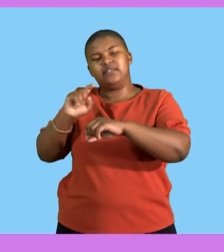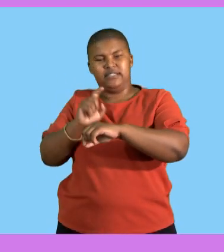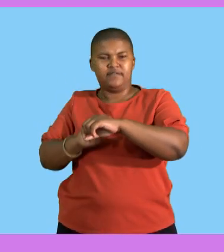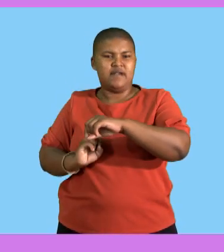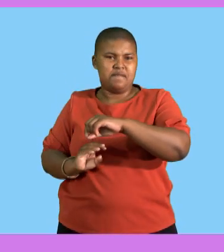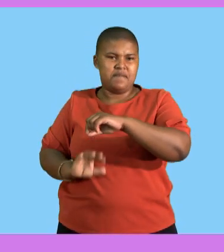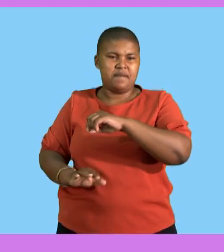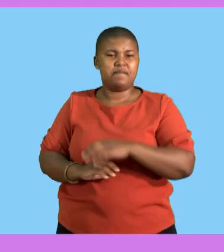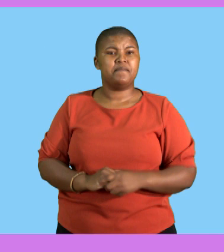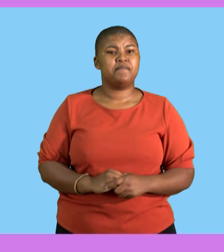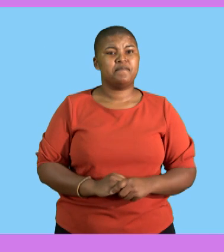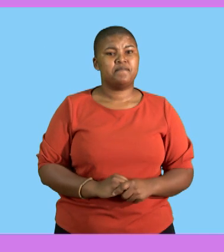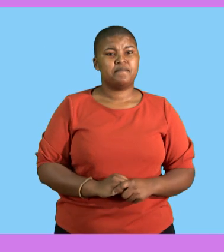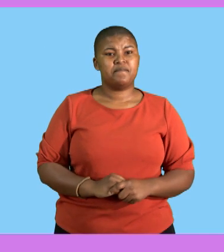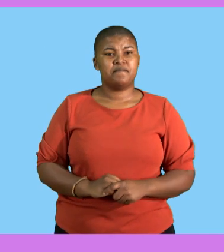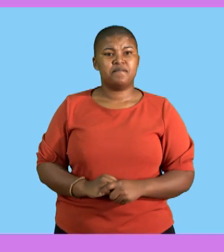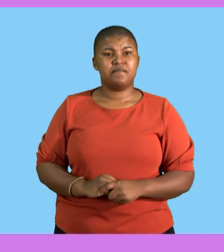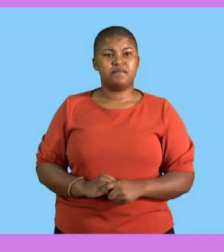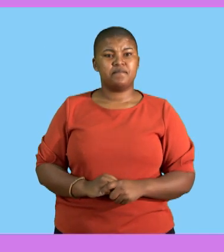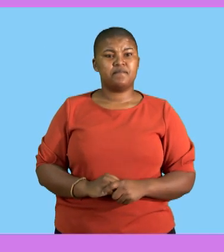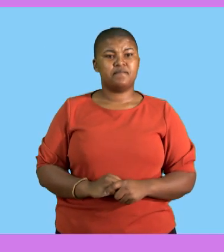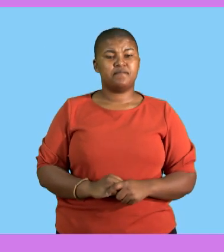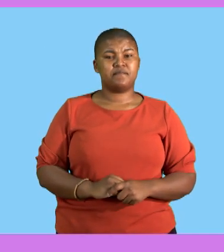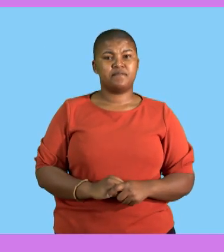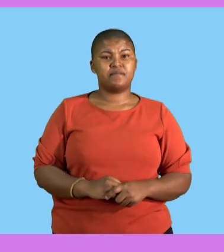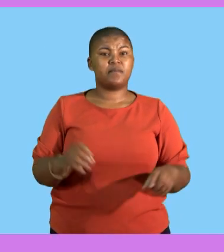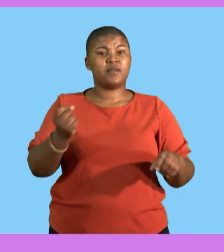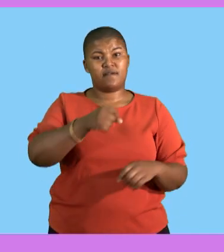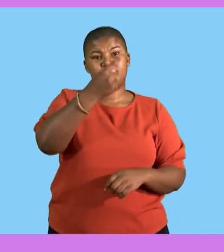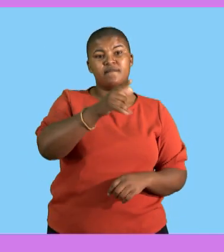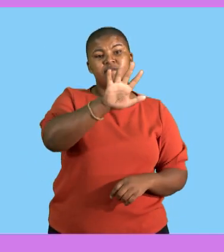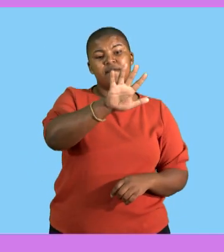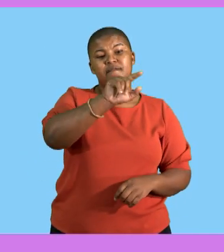of these salaries, the first one we have